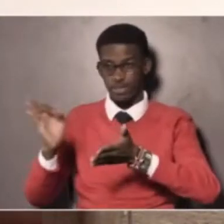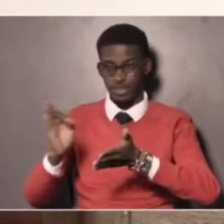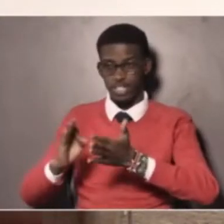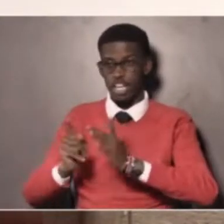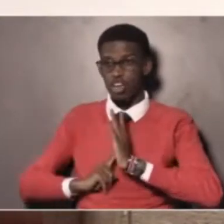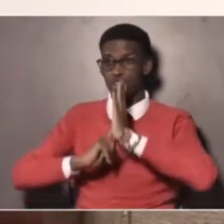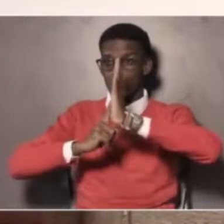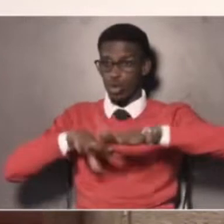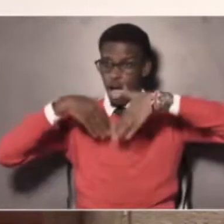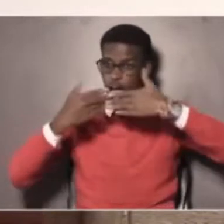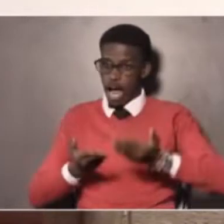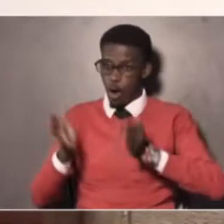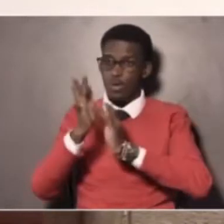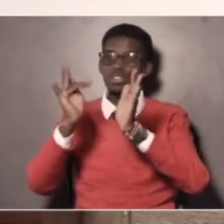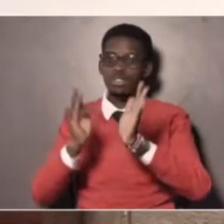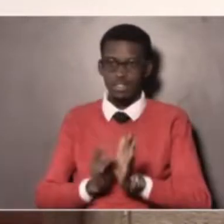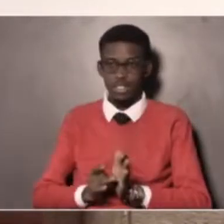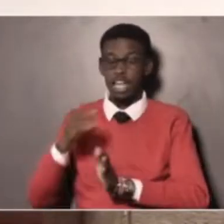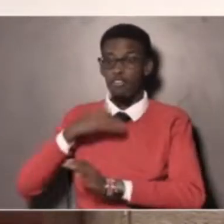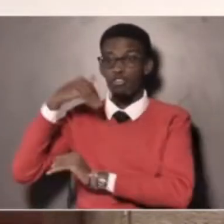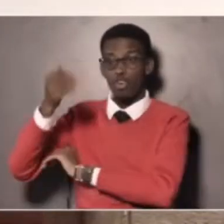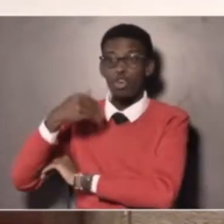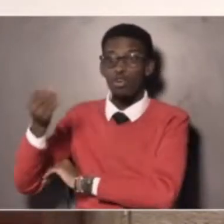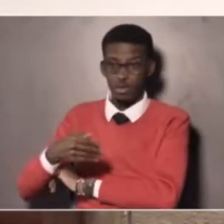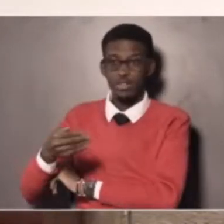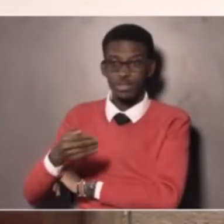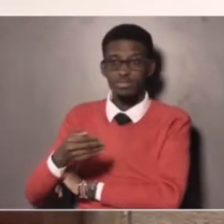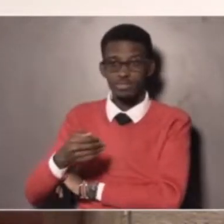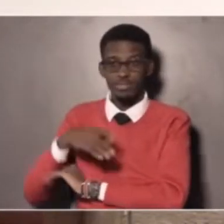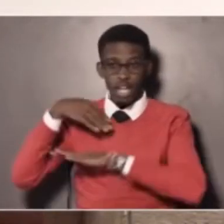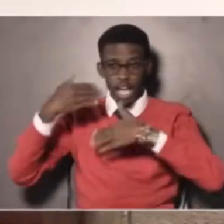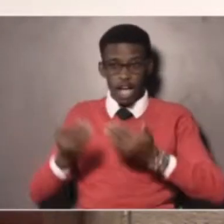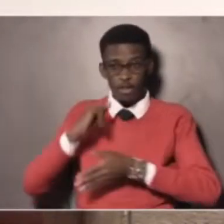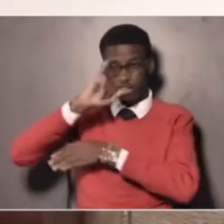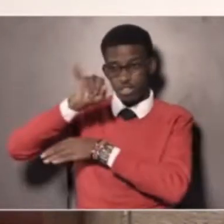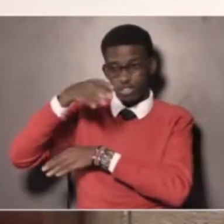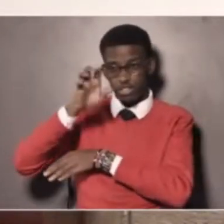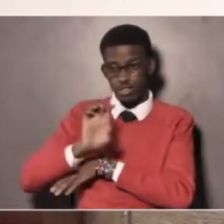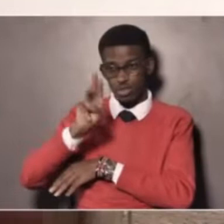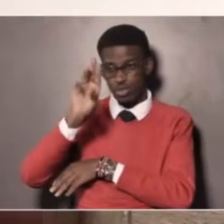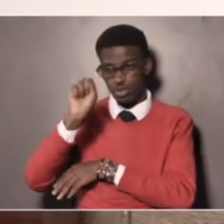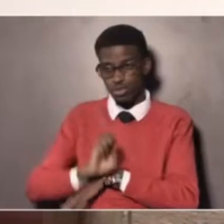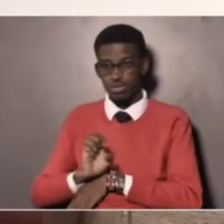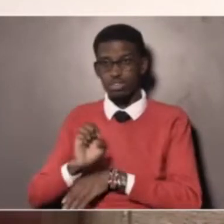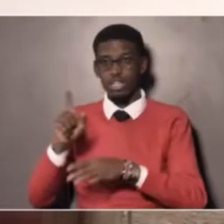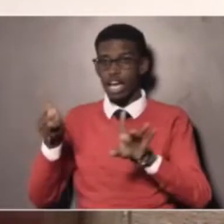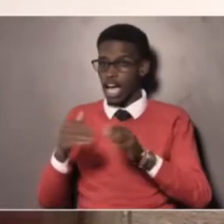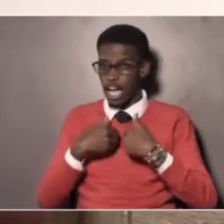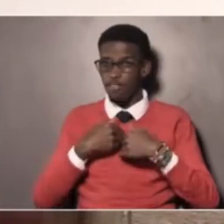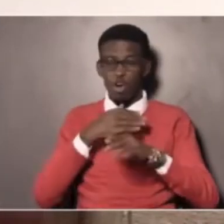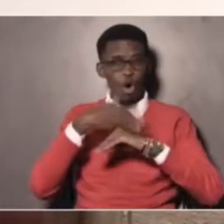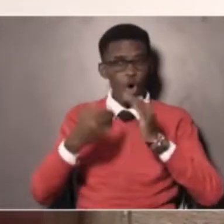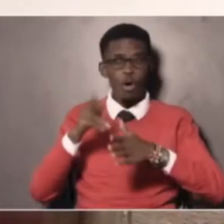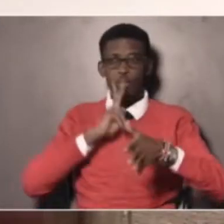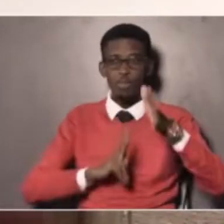he showed how Jesus had always persecuted, how the Jews had persecuted all the